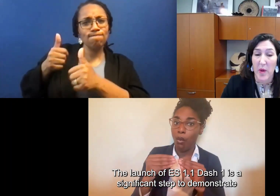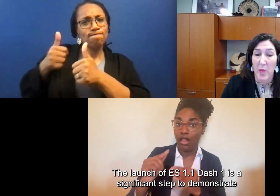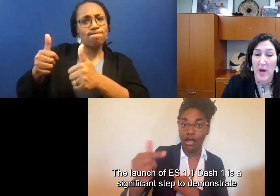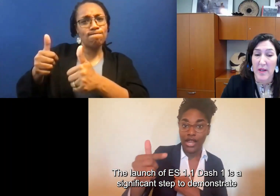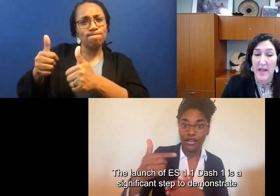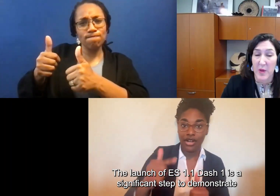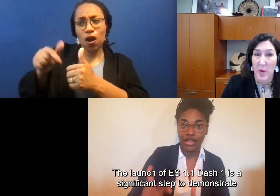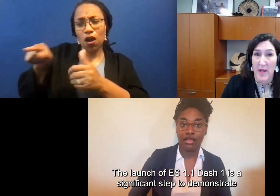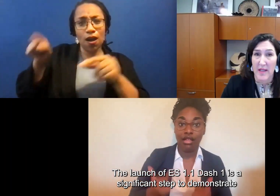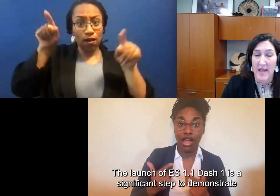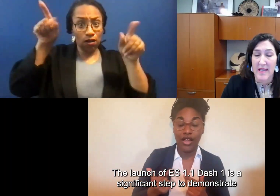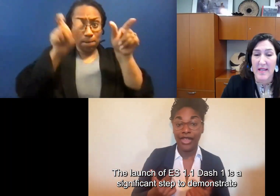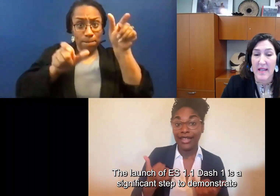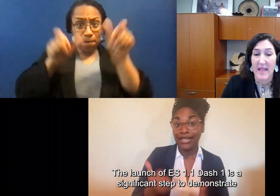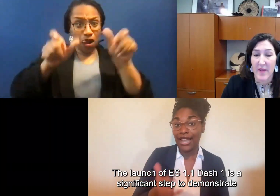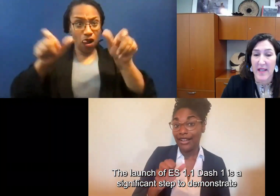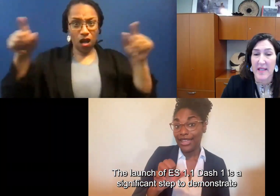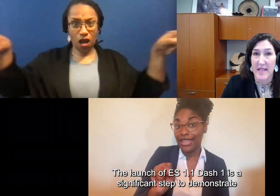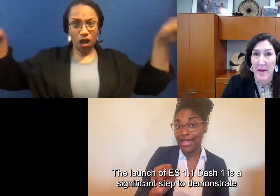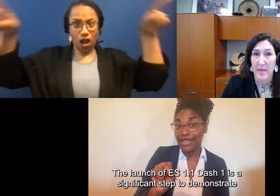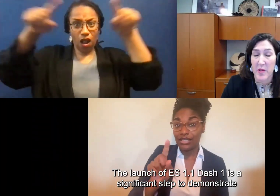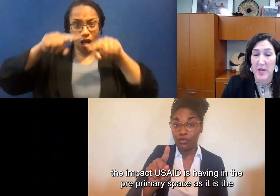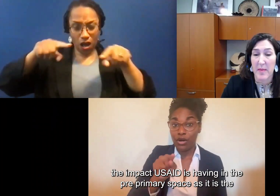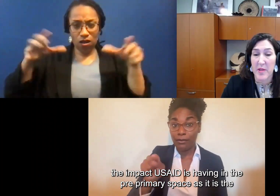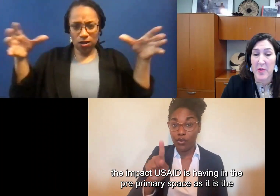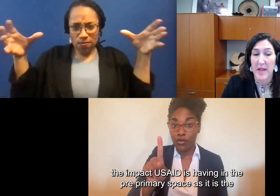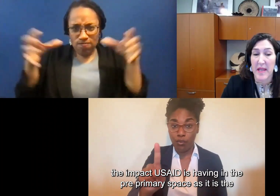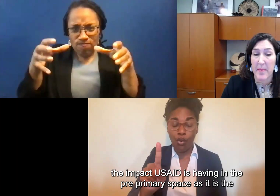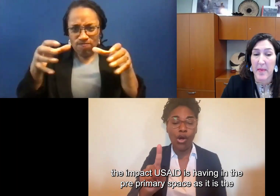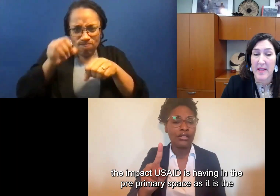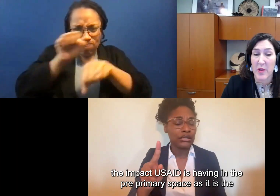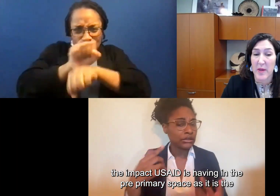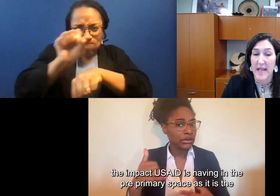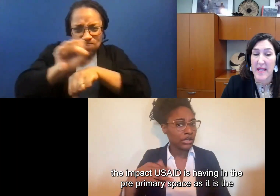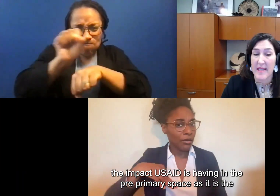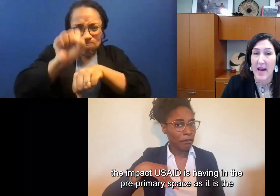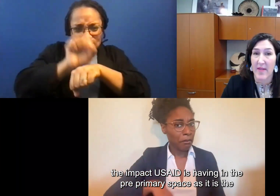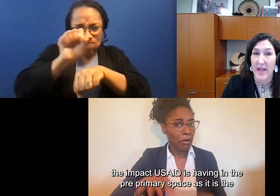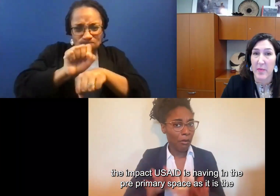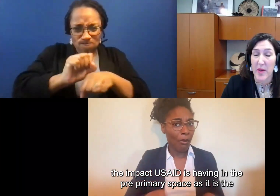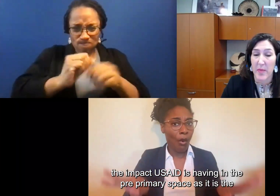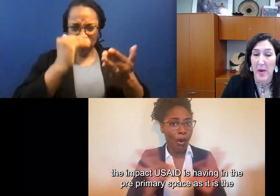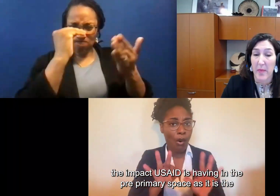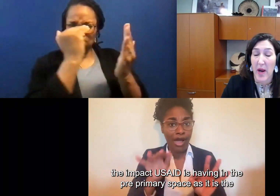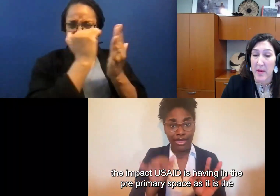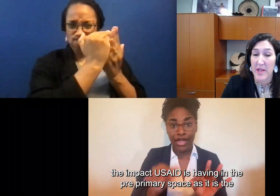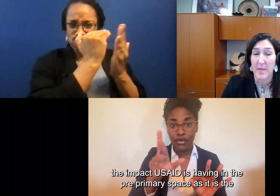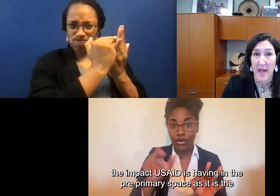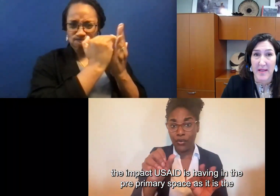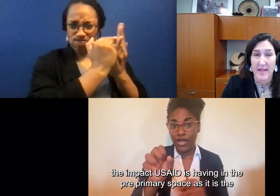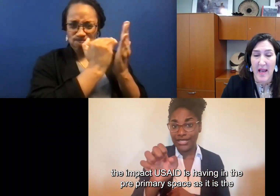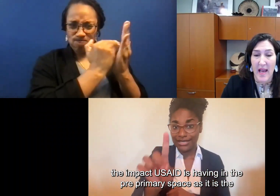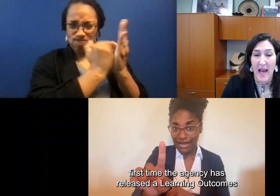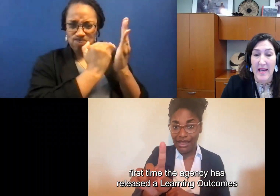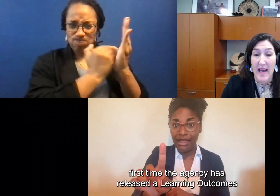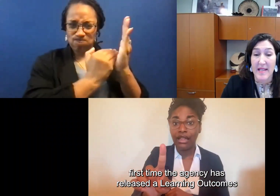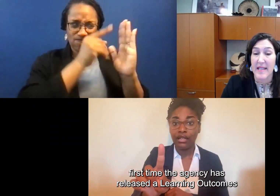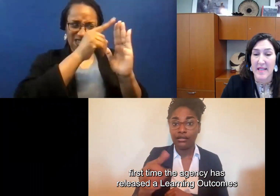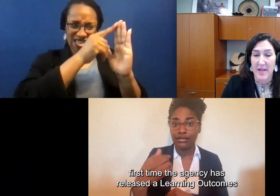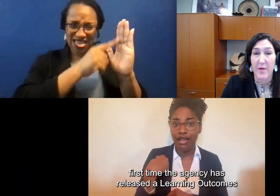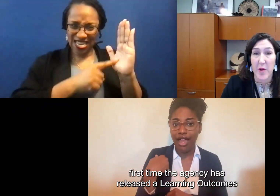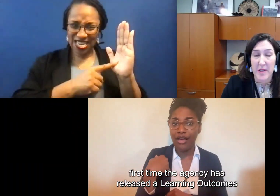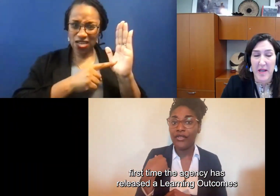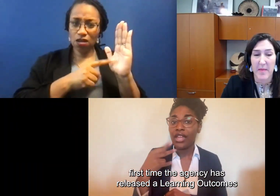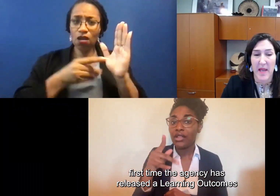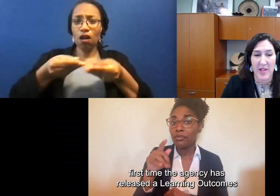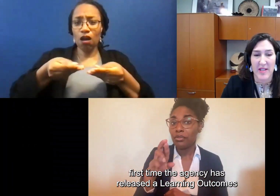ES 1.1-1 is a significant step to demonstrate the impact USAID is having in the pre-primary space,